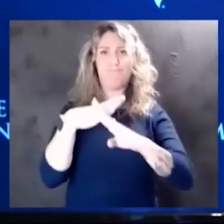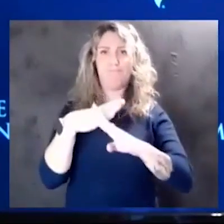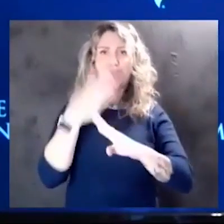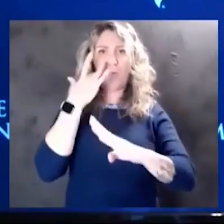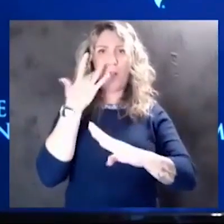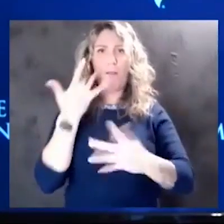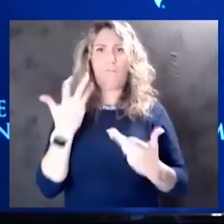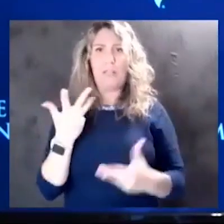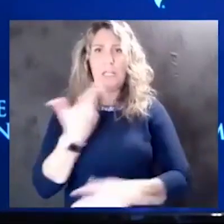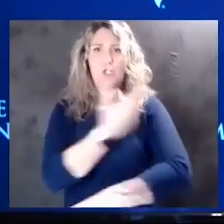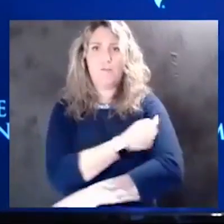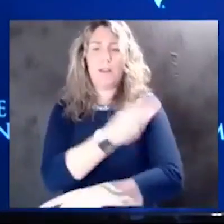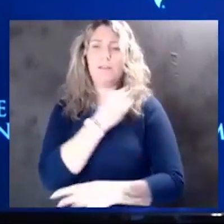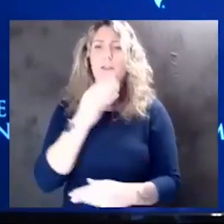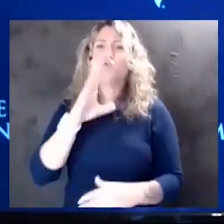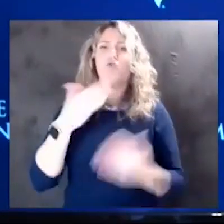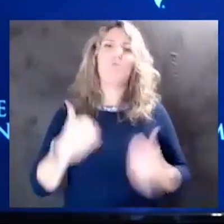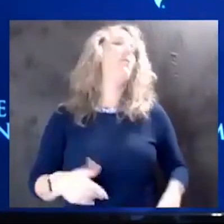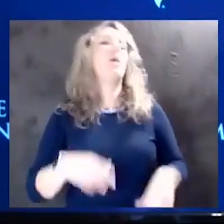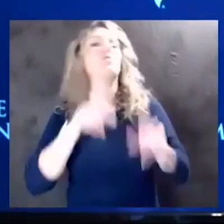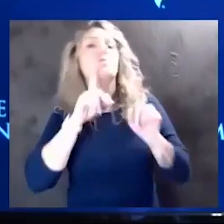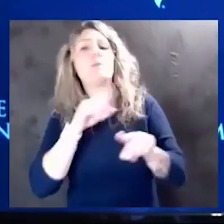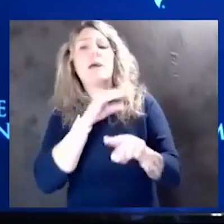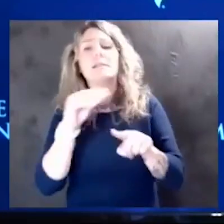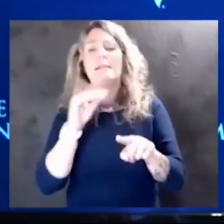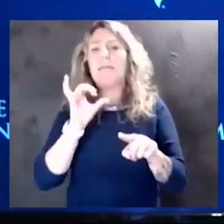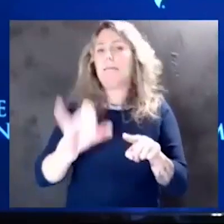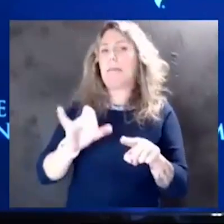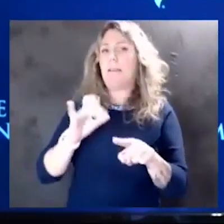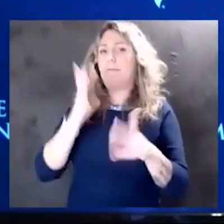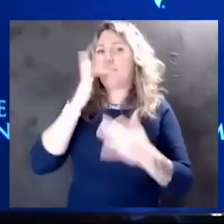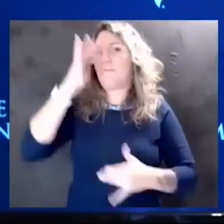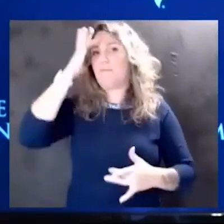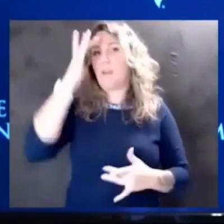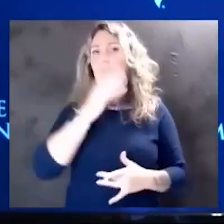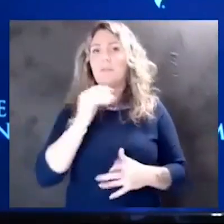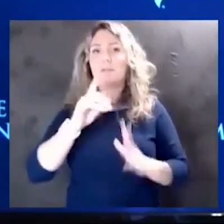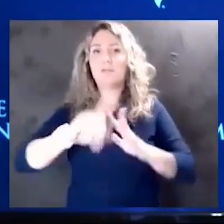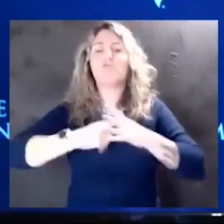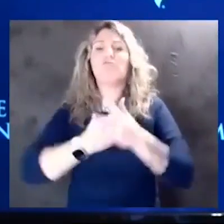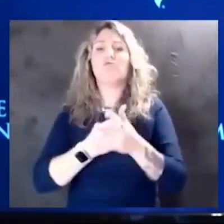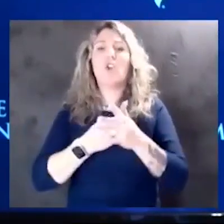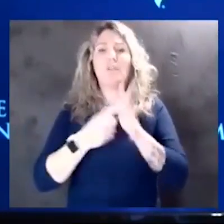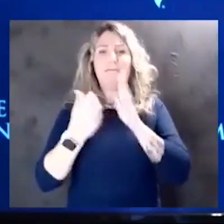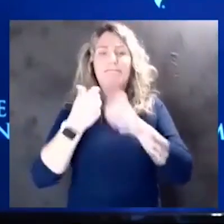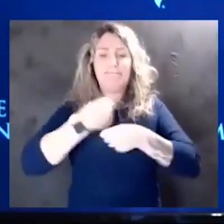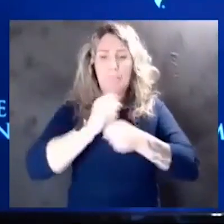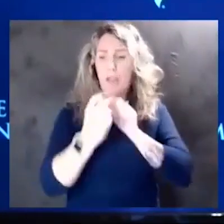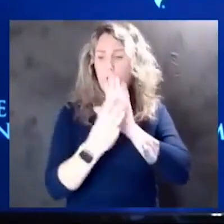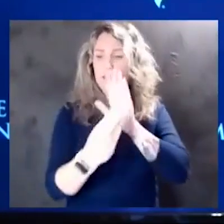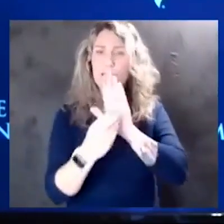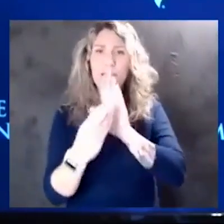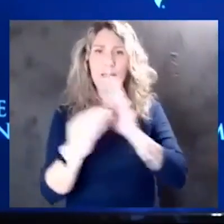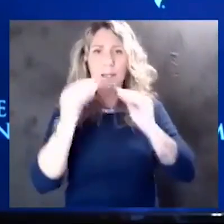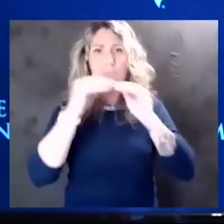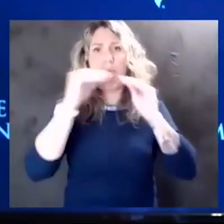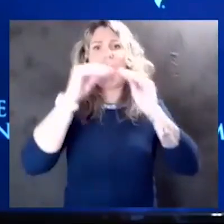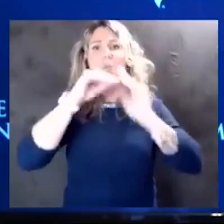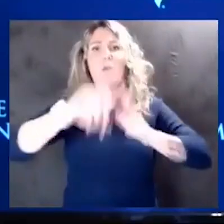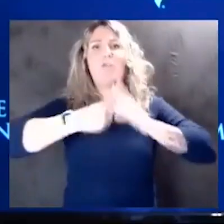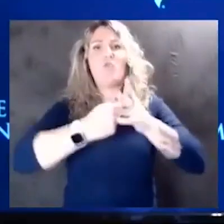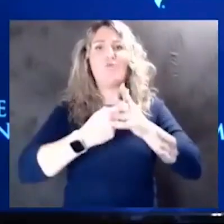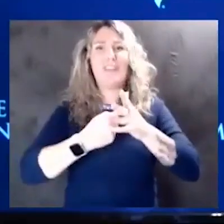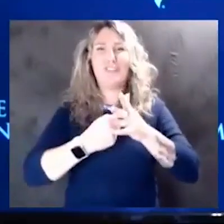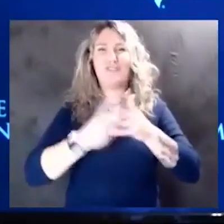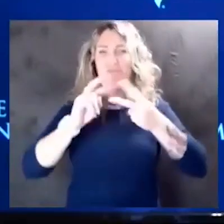in response to the appearance of that virus. So the virus comes, it starts to reproduce. Again, it ramps up more rapidly than the original strain, but then you don't get